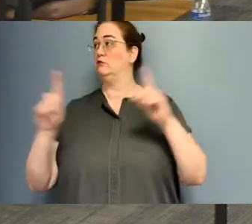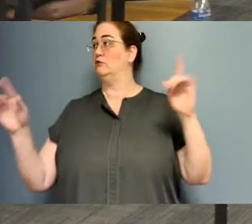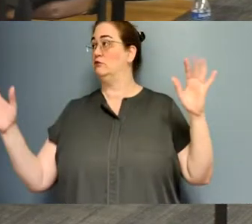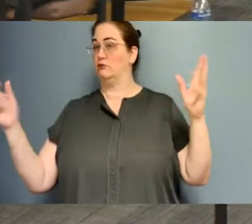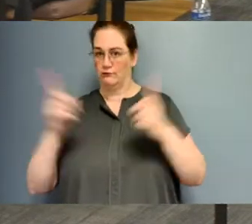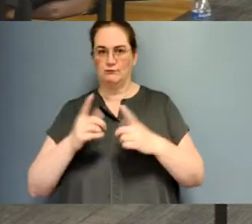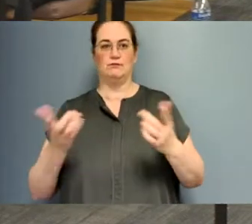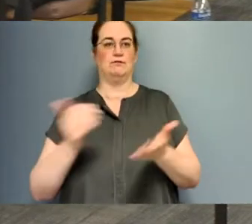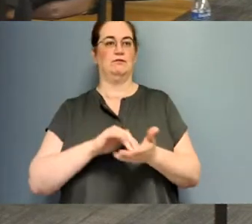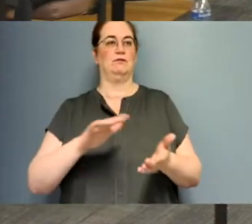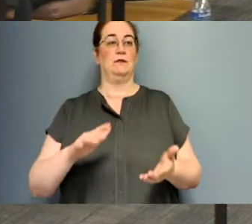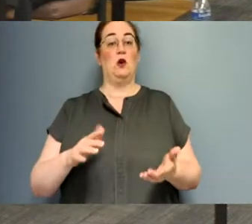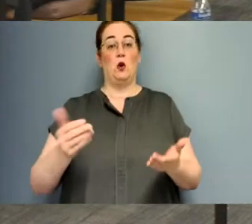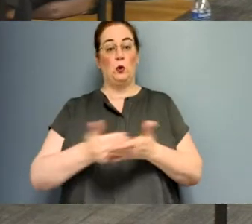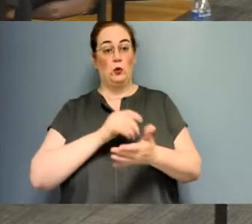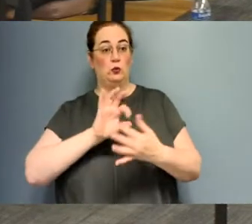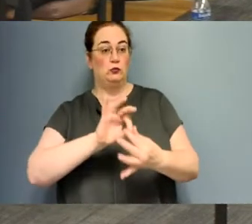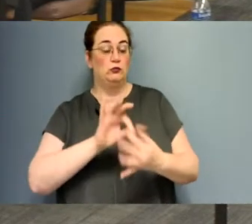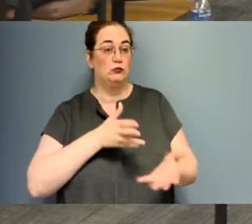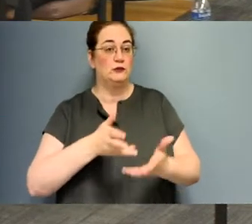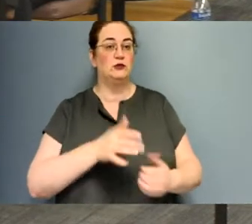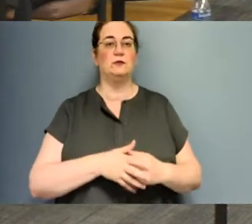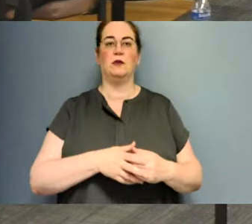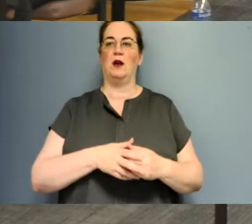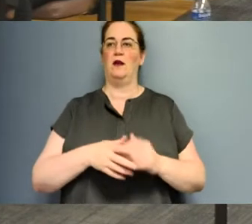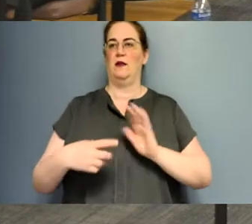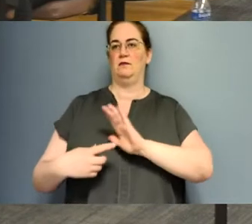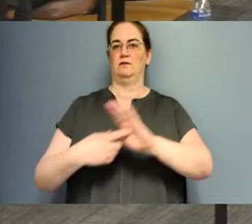new relationships, they bring out the best